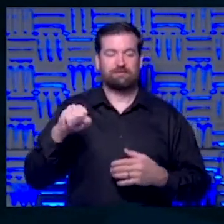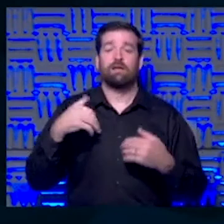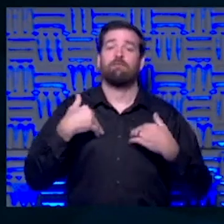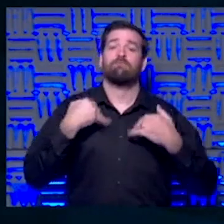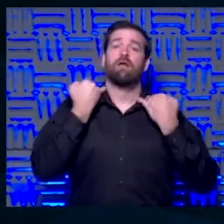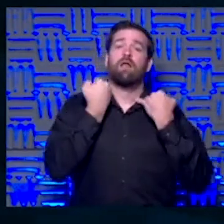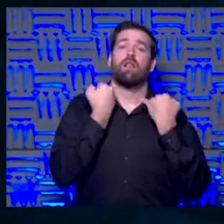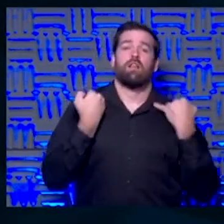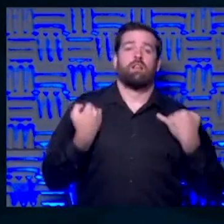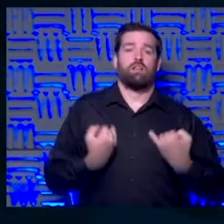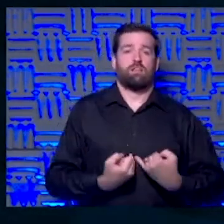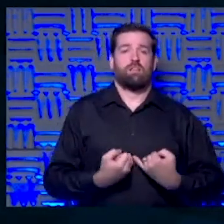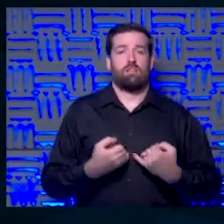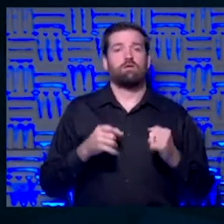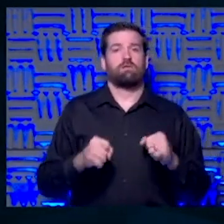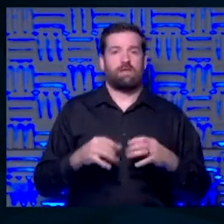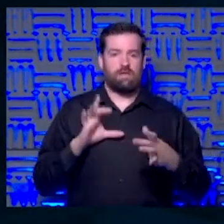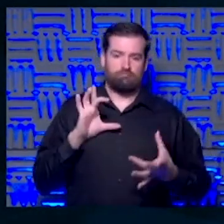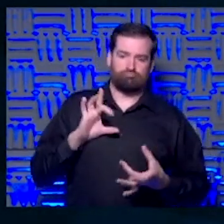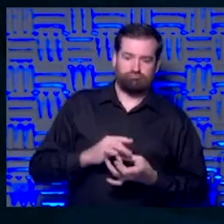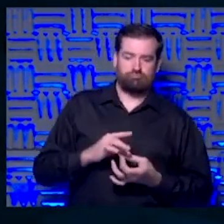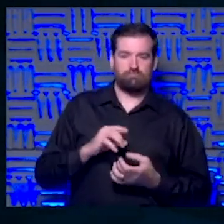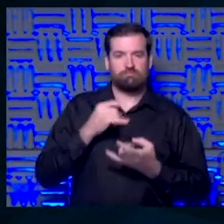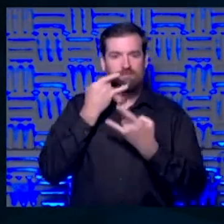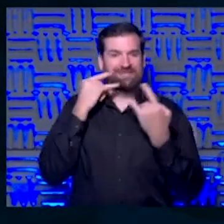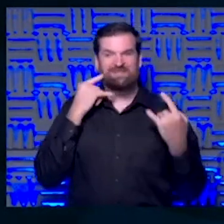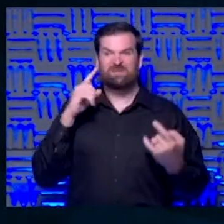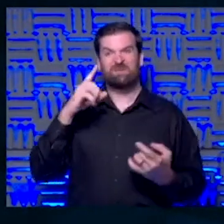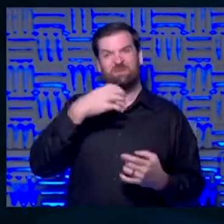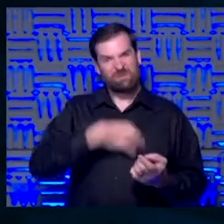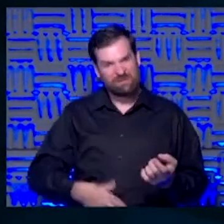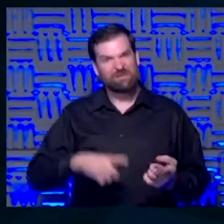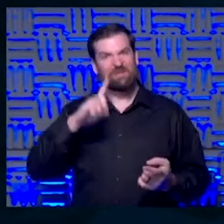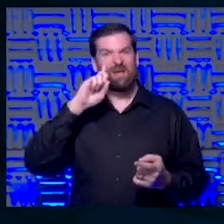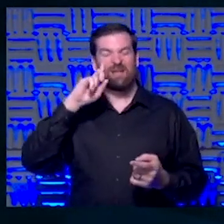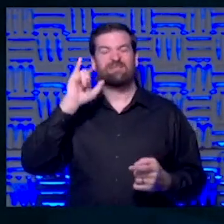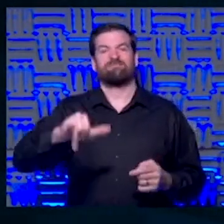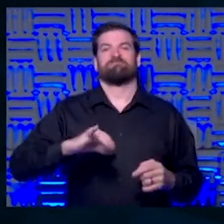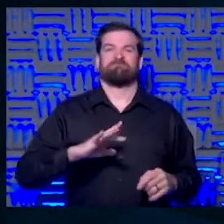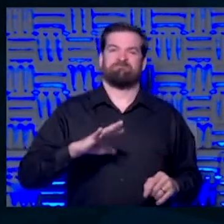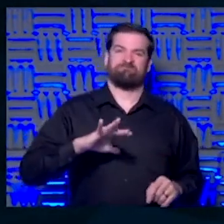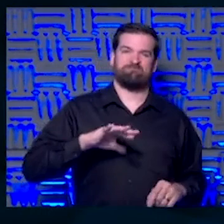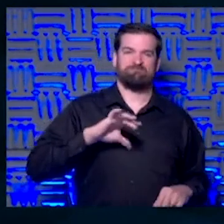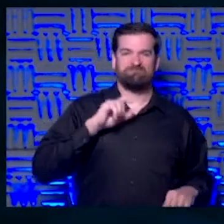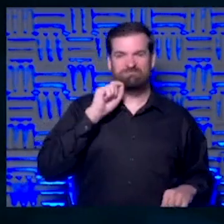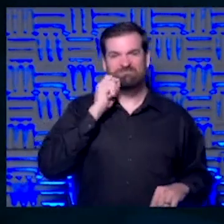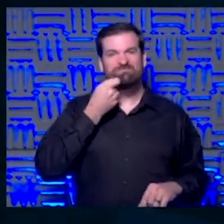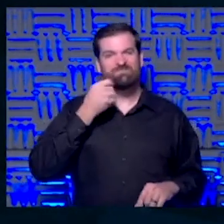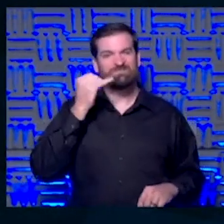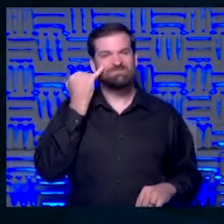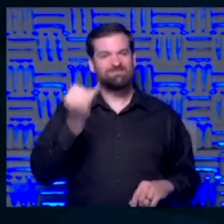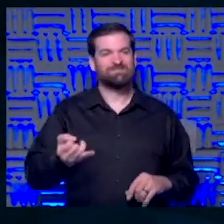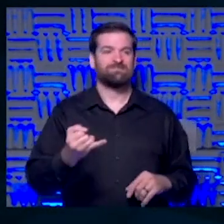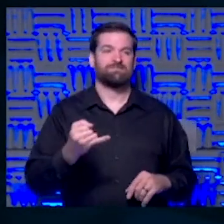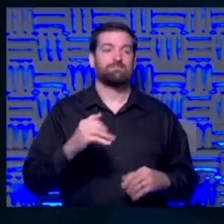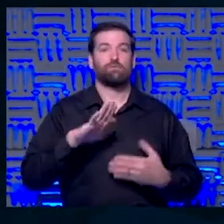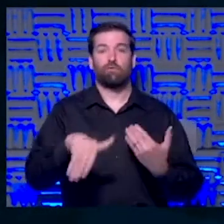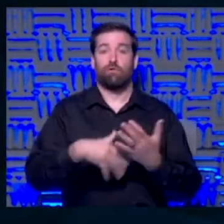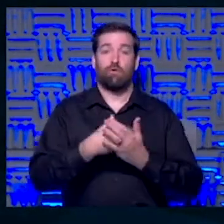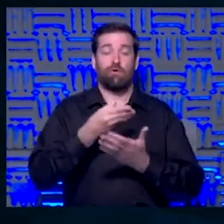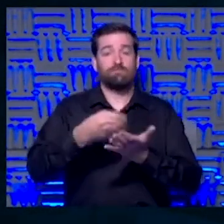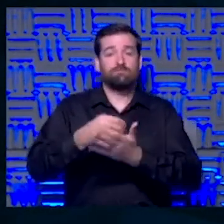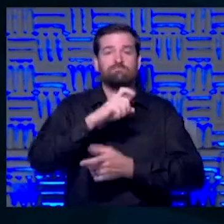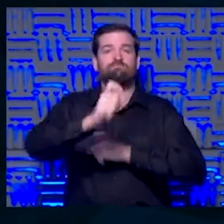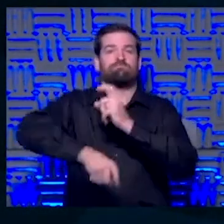can put your mask on. I wish I thought of that. That's such a clever idea. But this is the cool part. All the proceeds go to a local